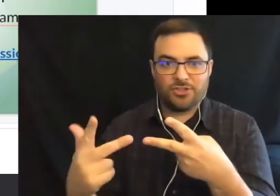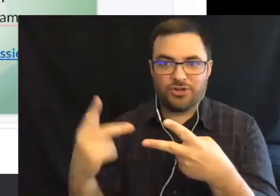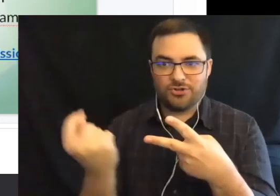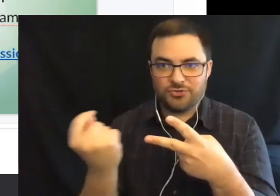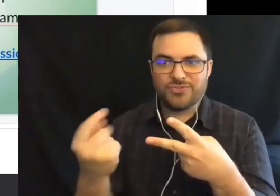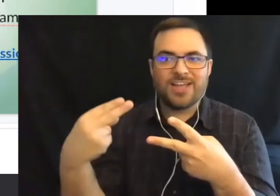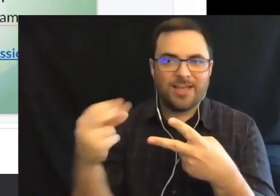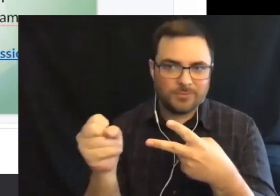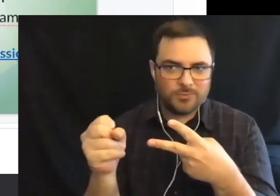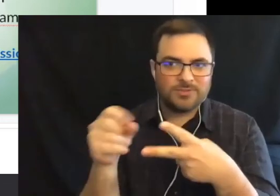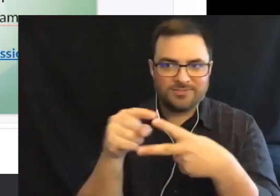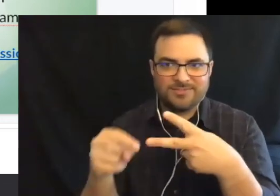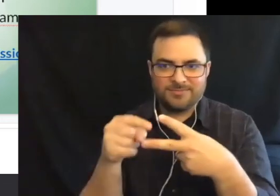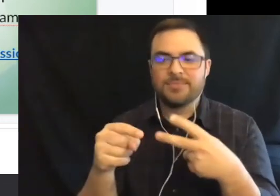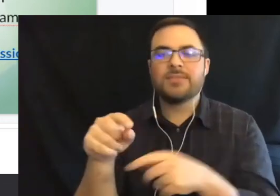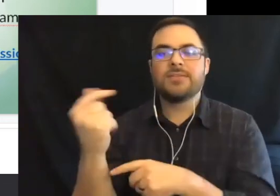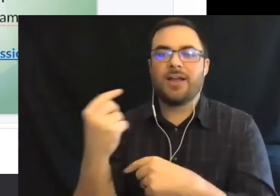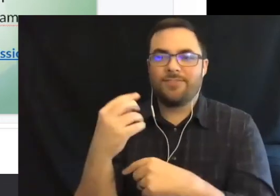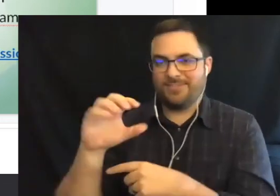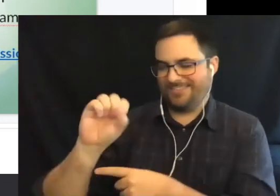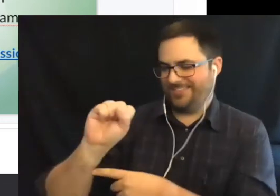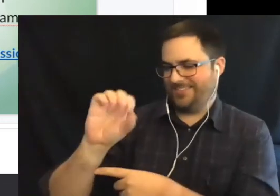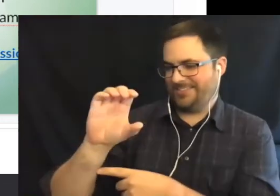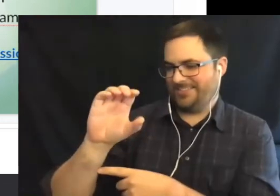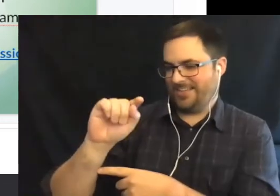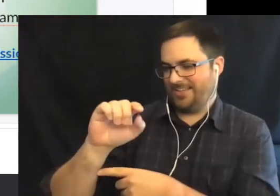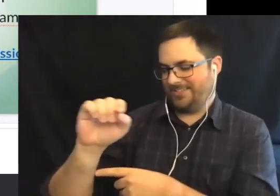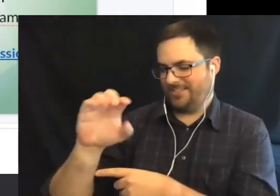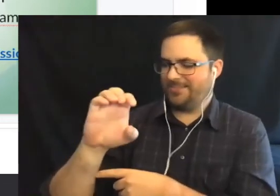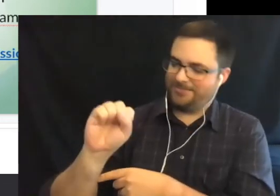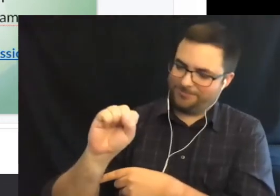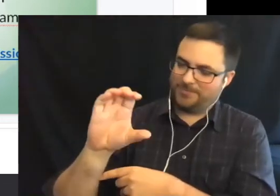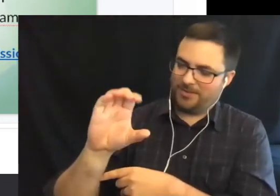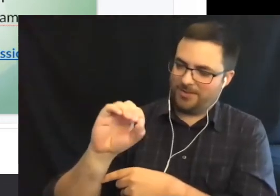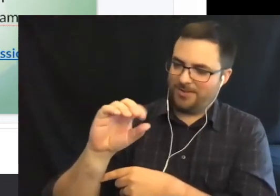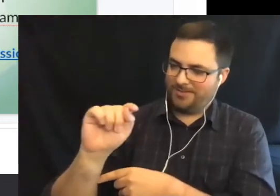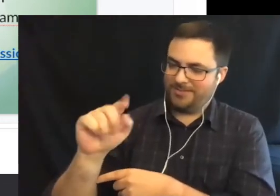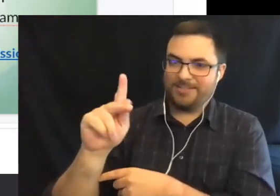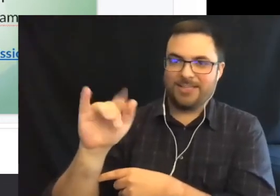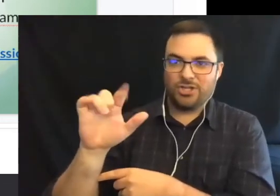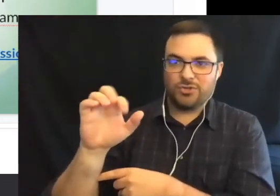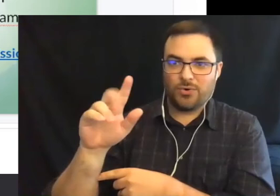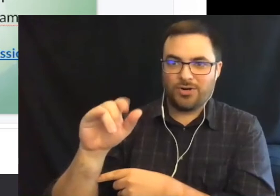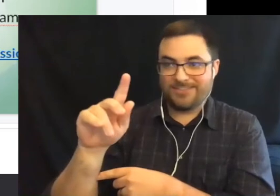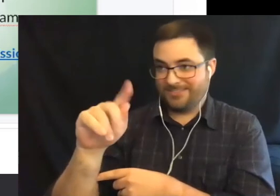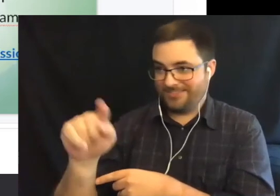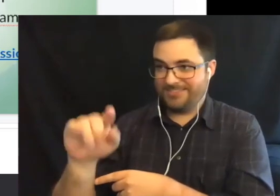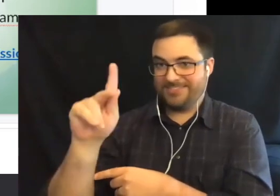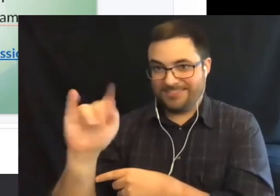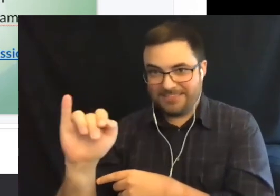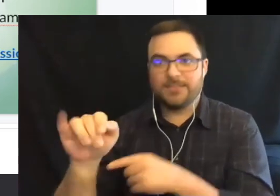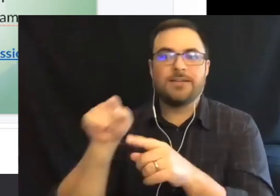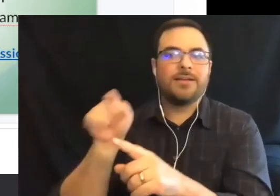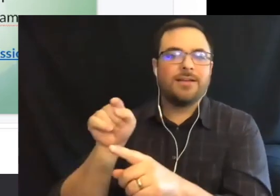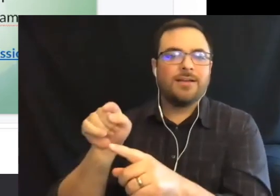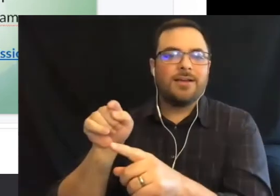group. And Scott Kendorski and I are just working with students about, what does it mean to be a leader? What does it mean